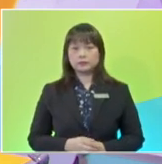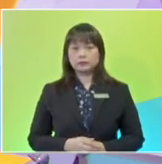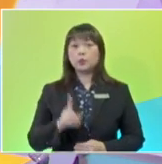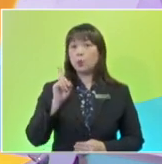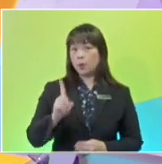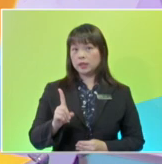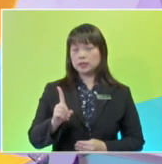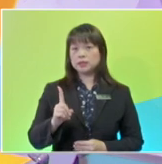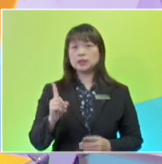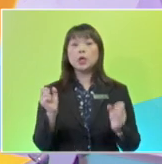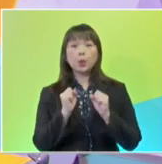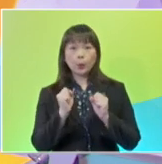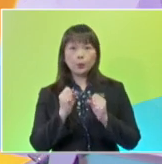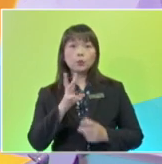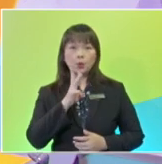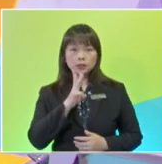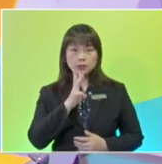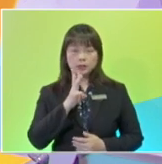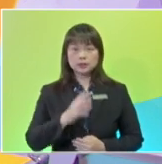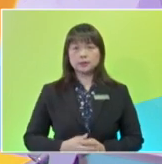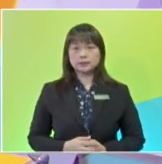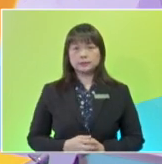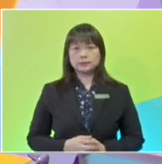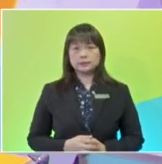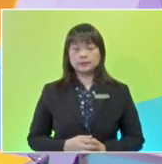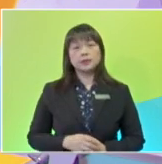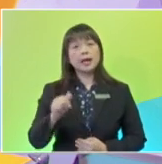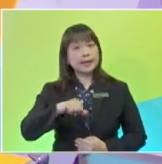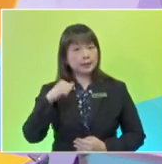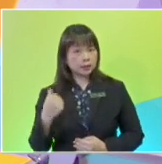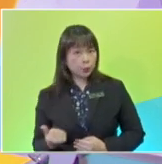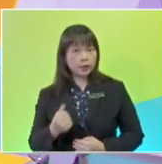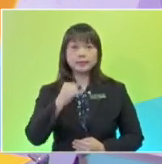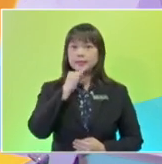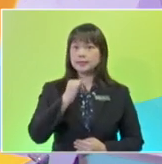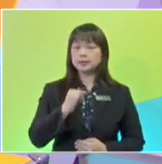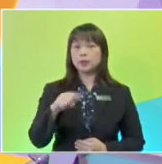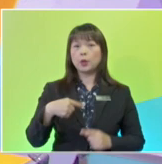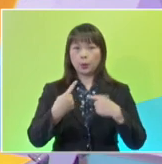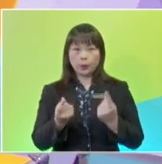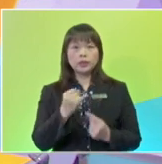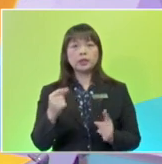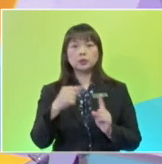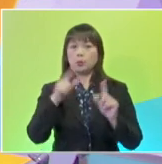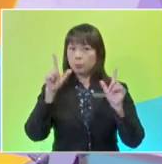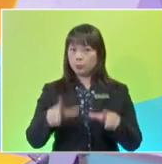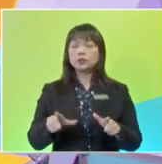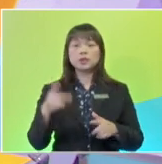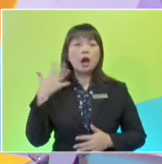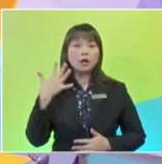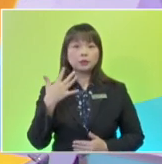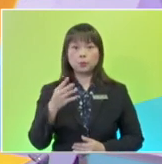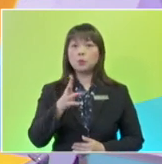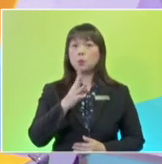water inside. Okay. What do you call this? You're going to be putting hot water. Okay, so the first